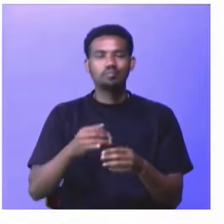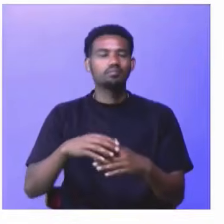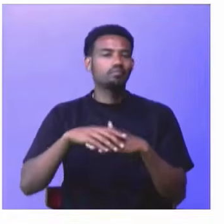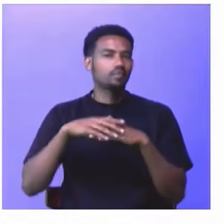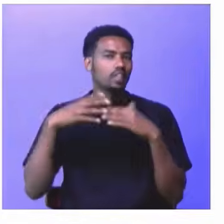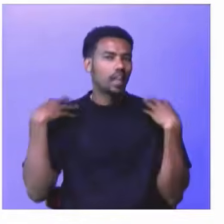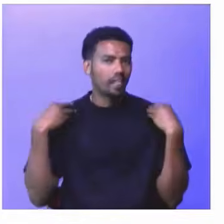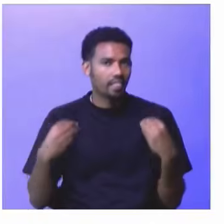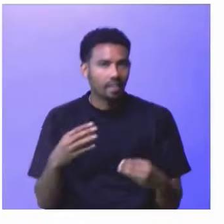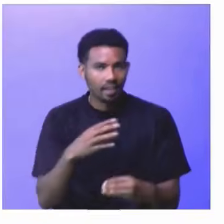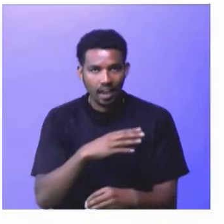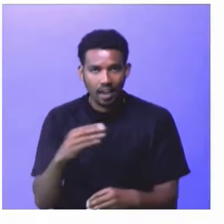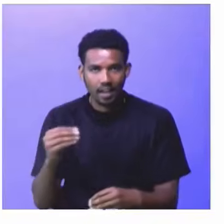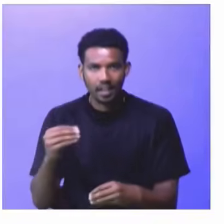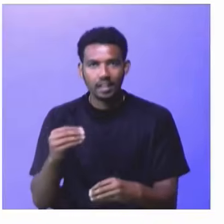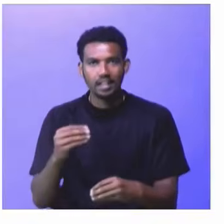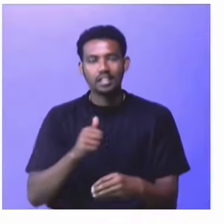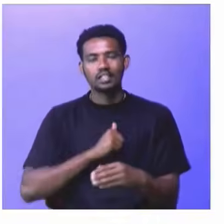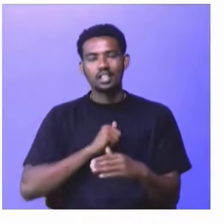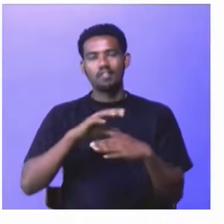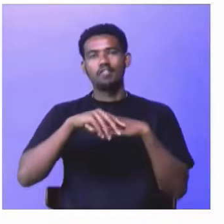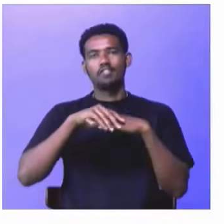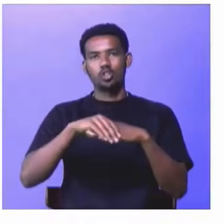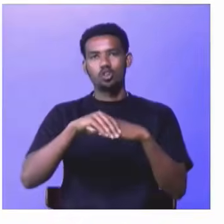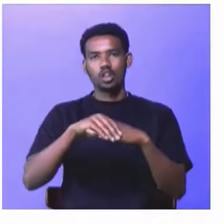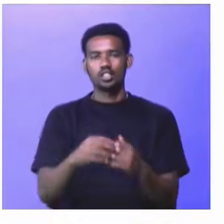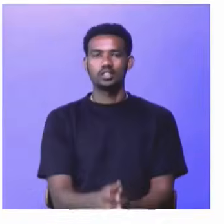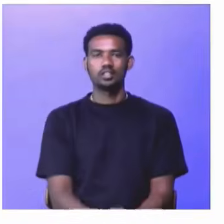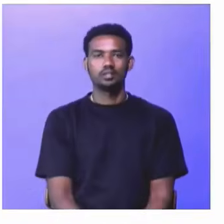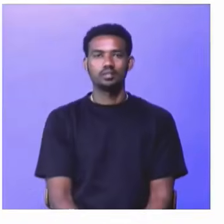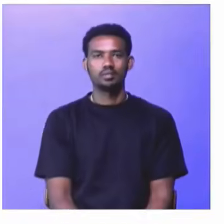self-introduction. So, greeting